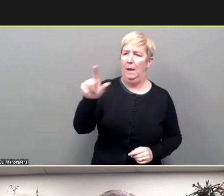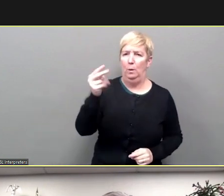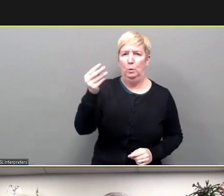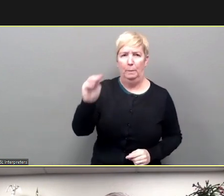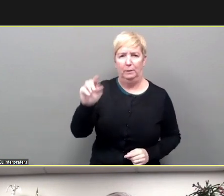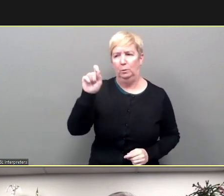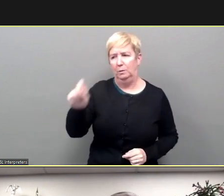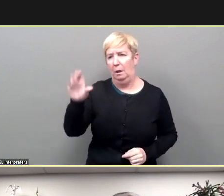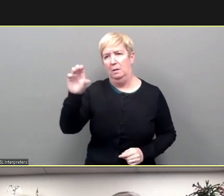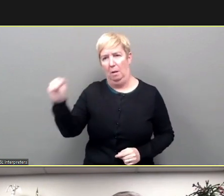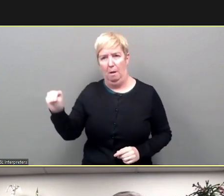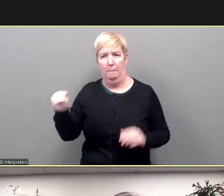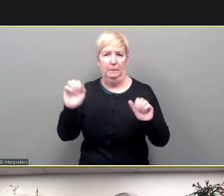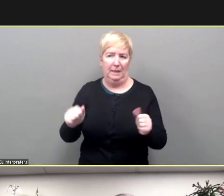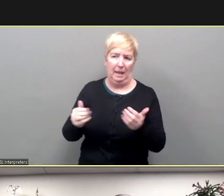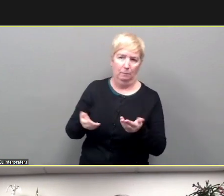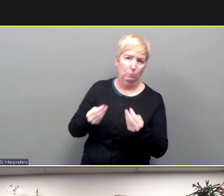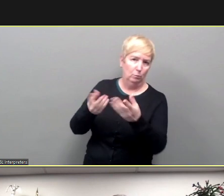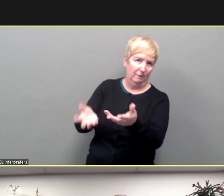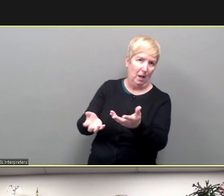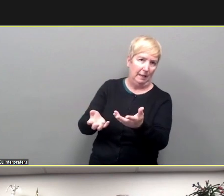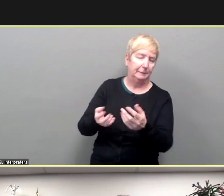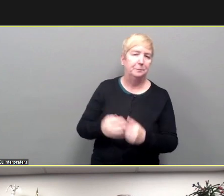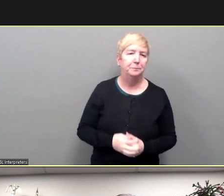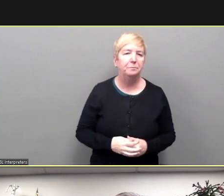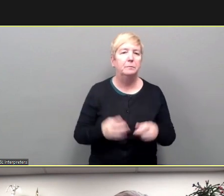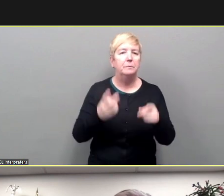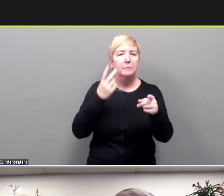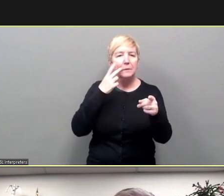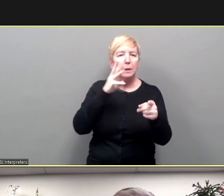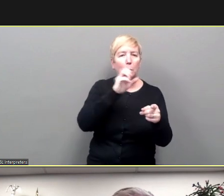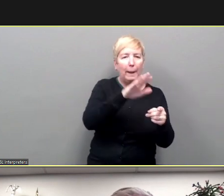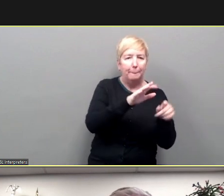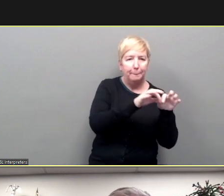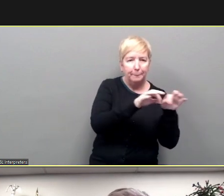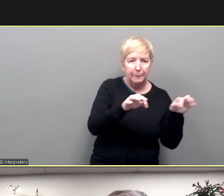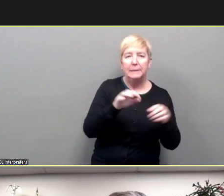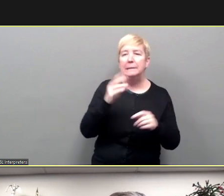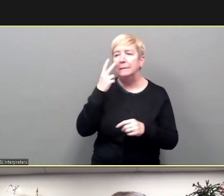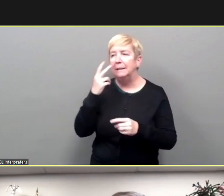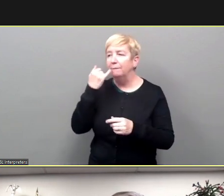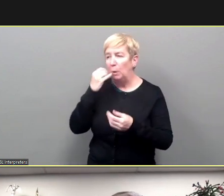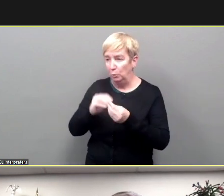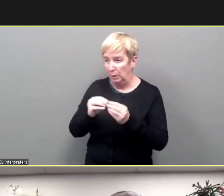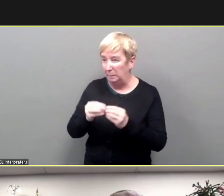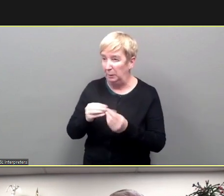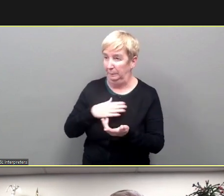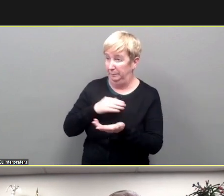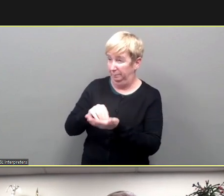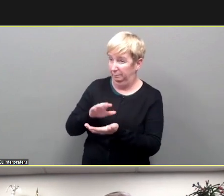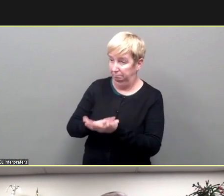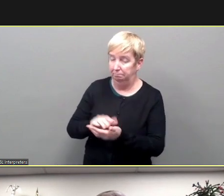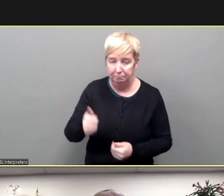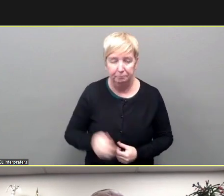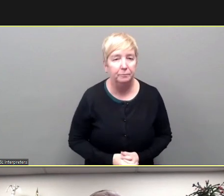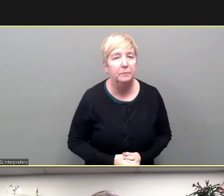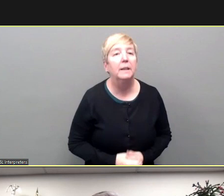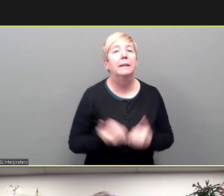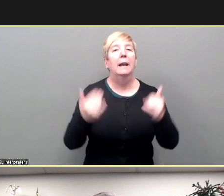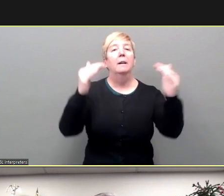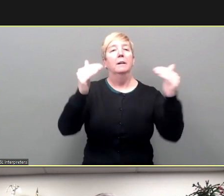BeWellNewMexico.com has to offer. And you can see the website and the phone number there. And hopefully you've already copied them down. All right, next slide, please,